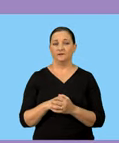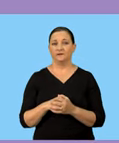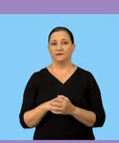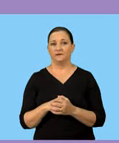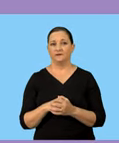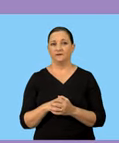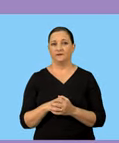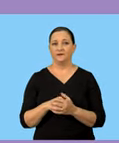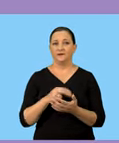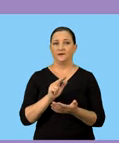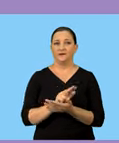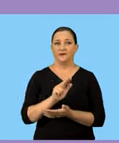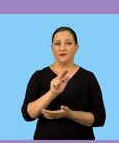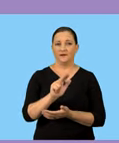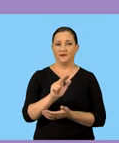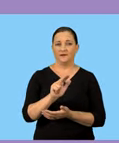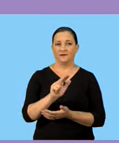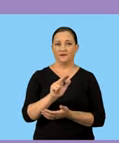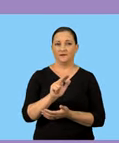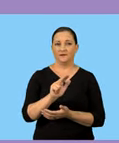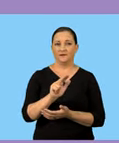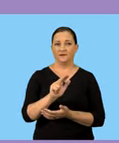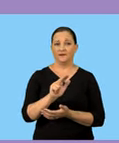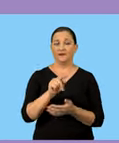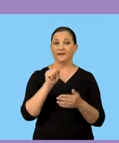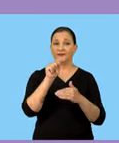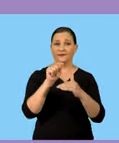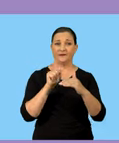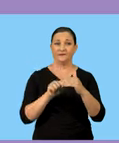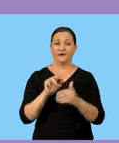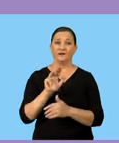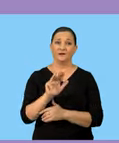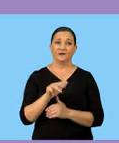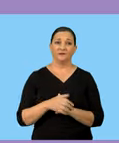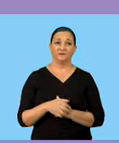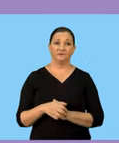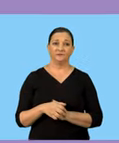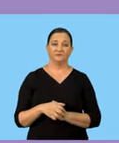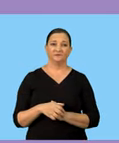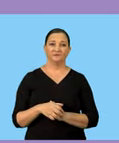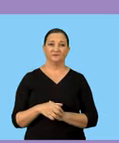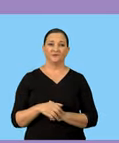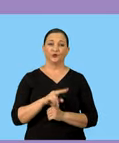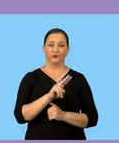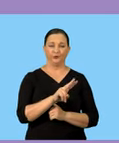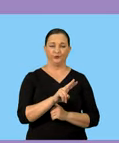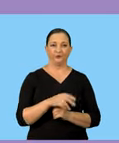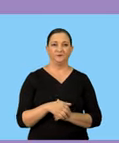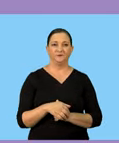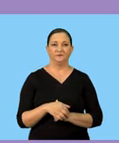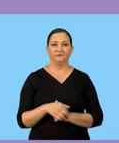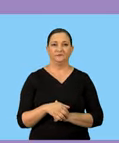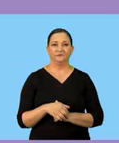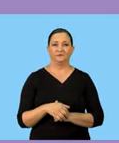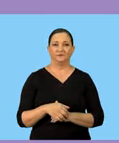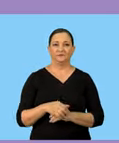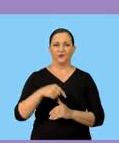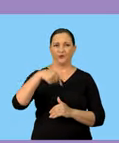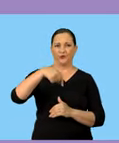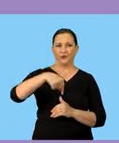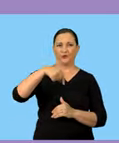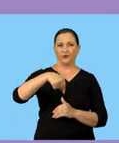minus 1, that is 3. Minus, then we have 18q squared divided by 9q.